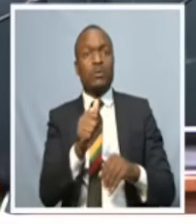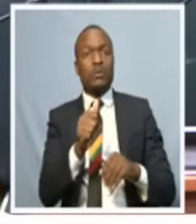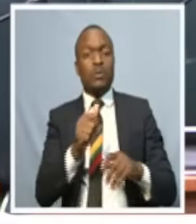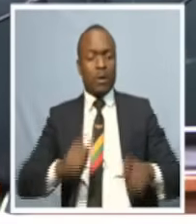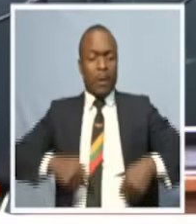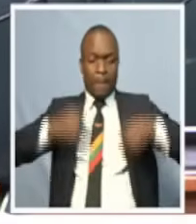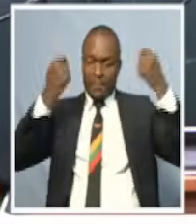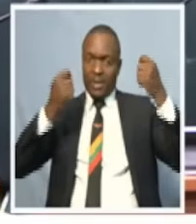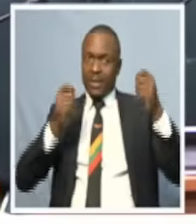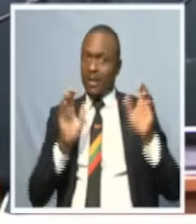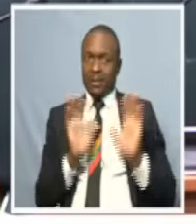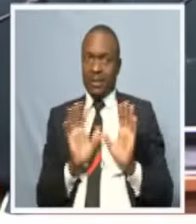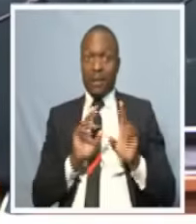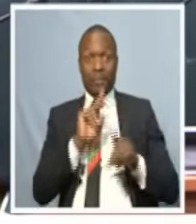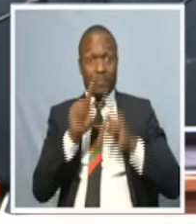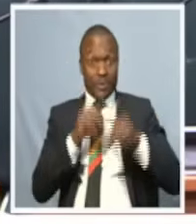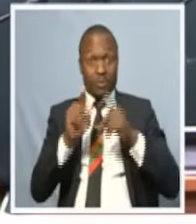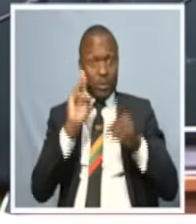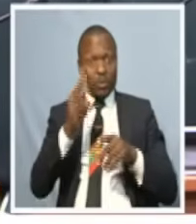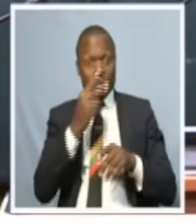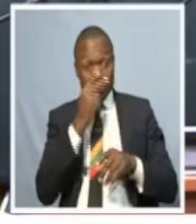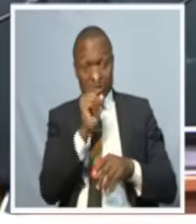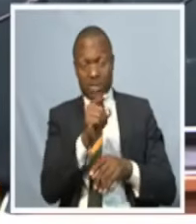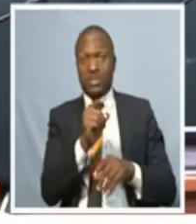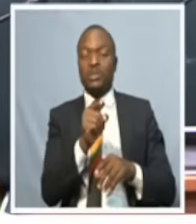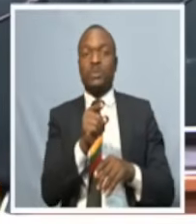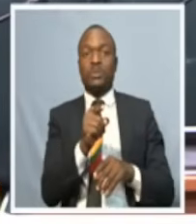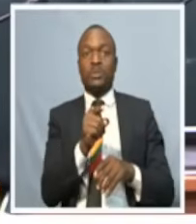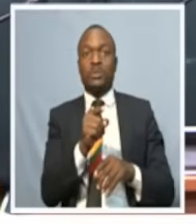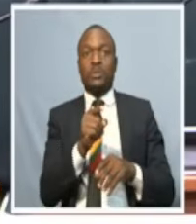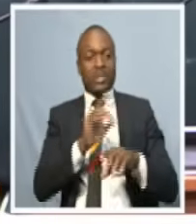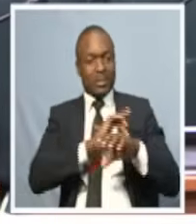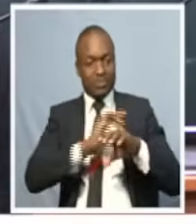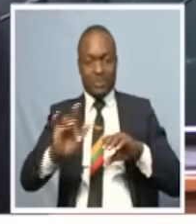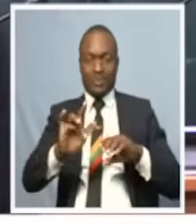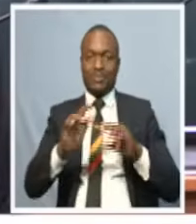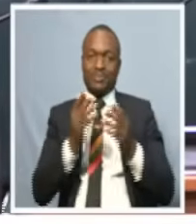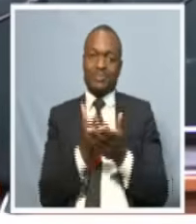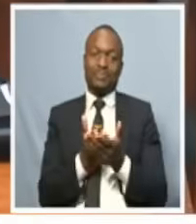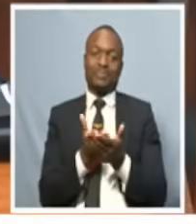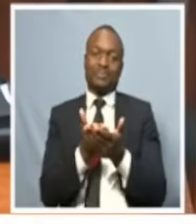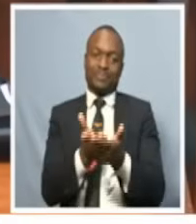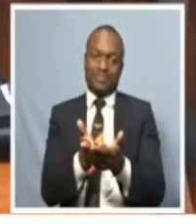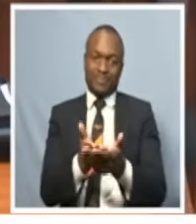nakedness. Don't undress. I rest my case.